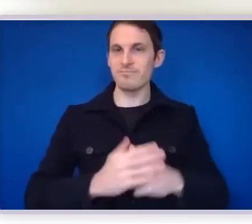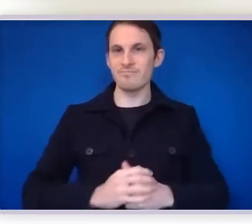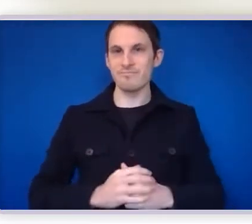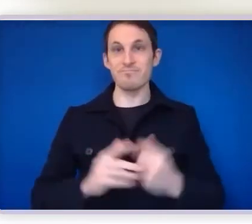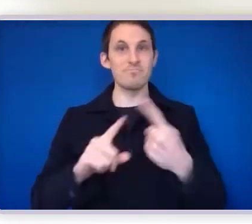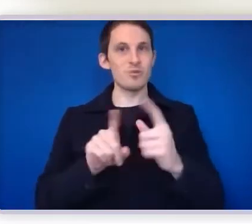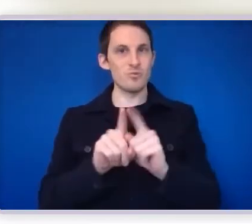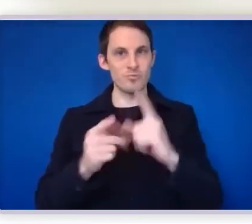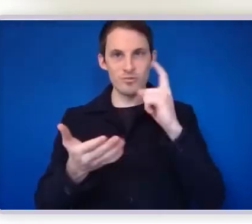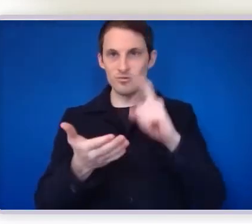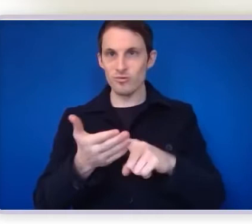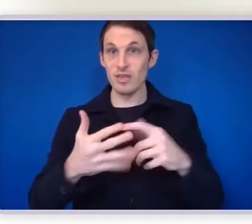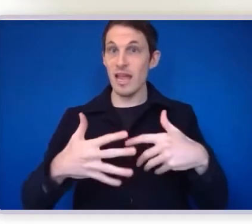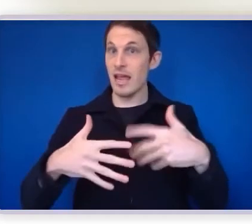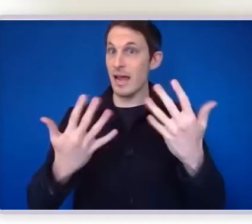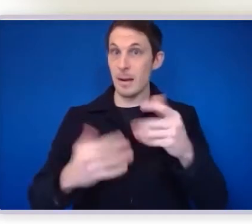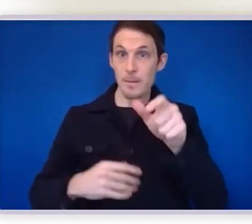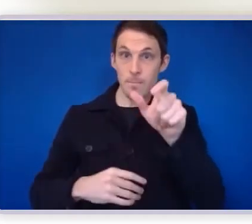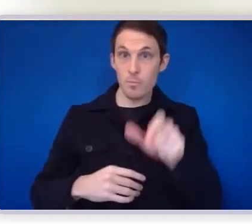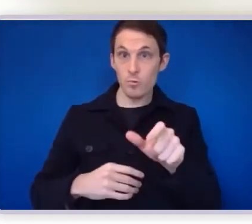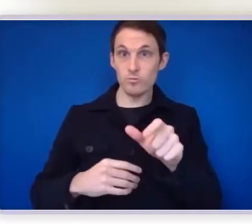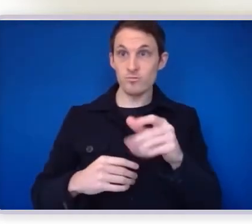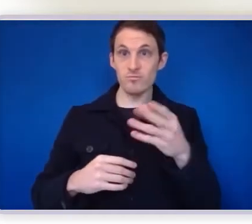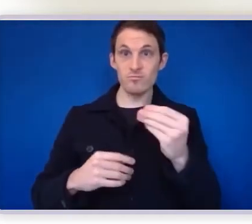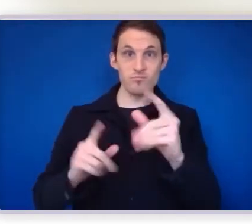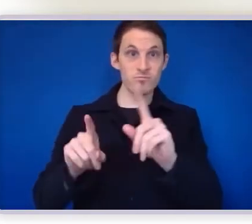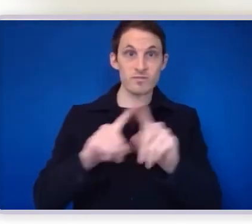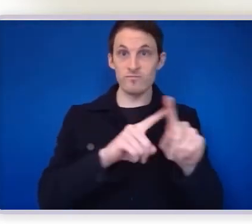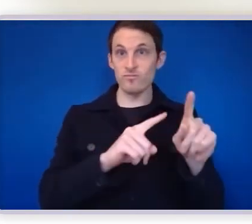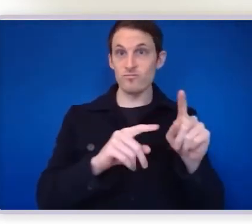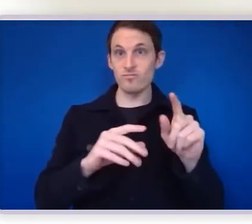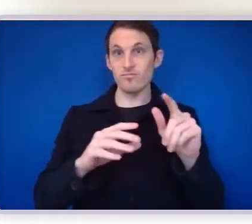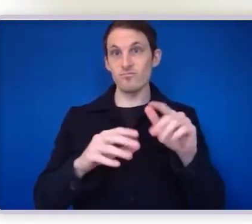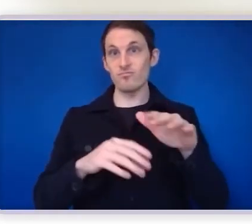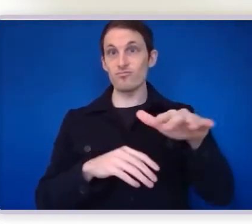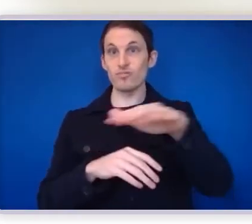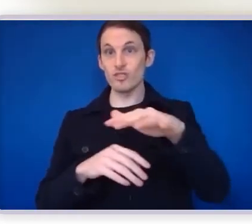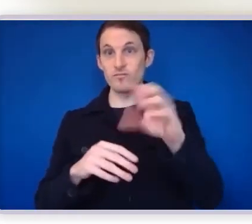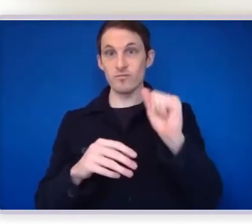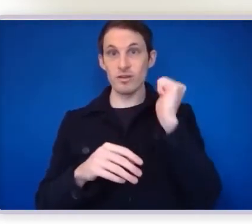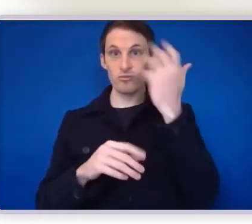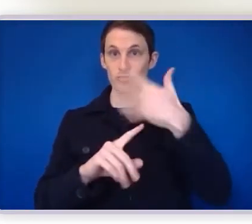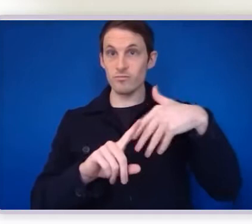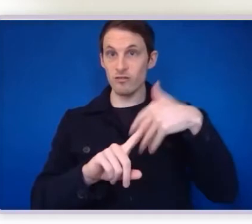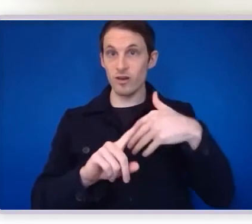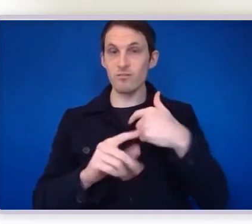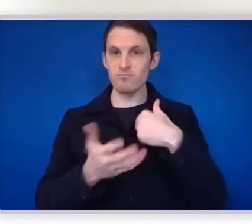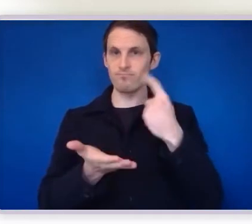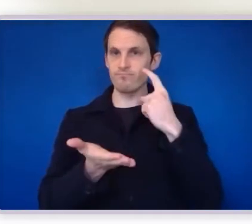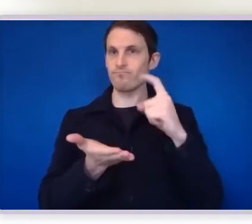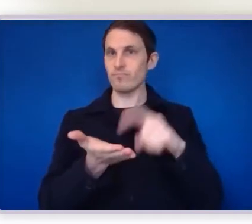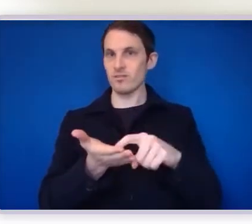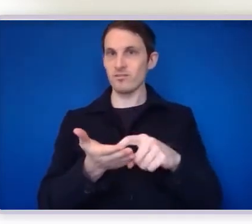acknowledge anyone from any other region who is from Aboriginal background logged in today.